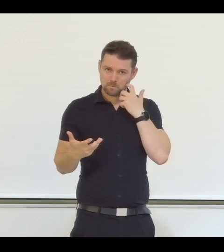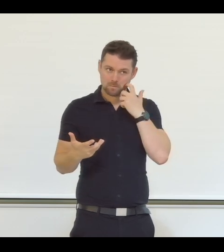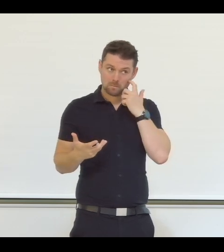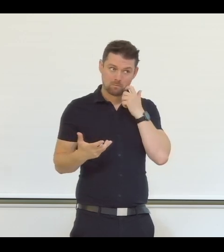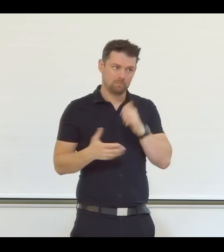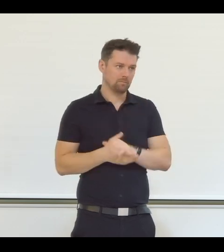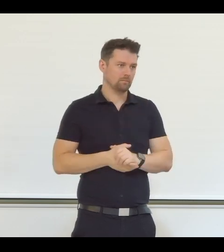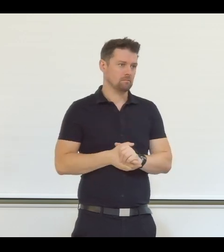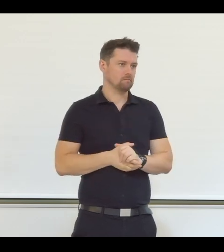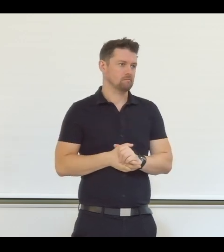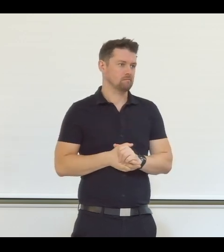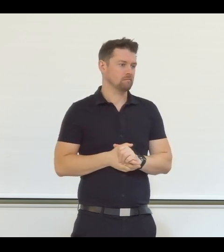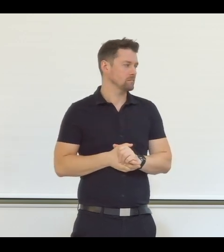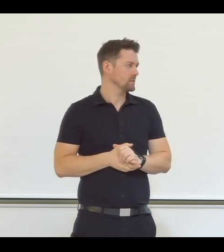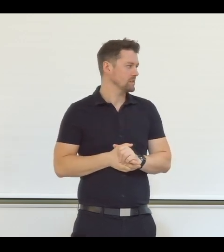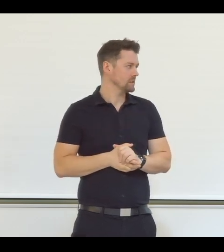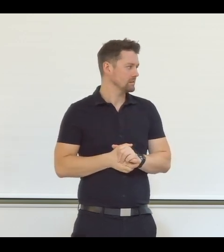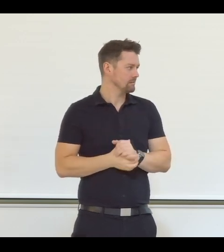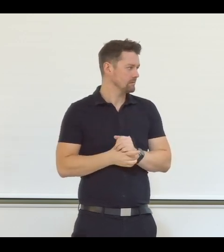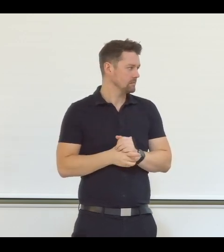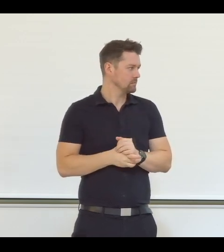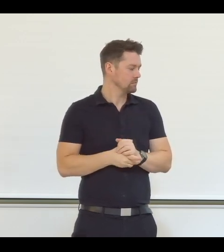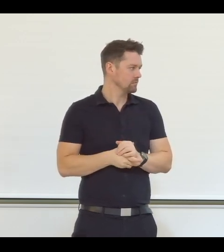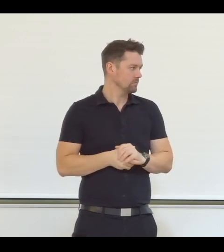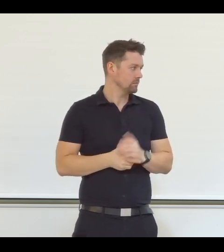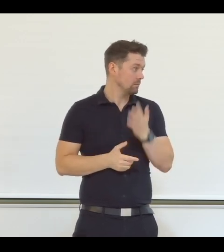yeah. I mean, one